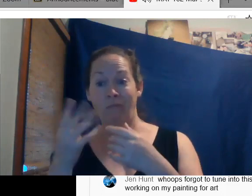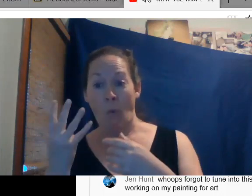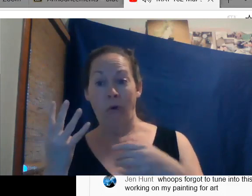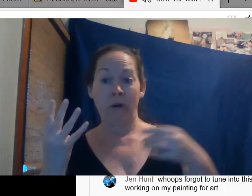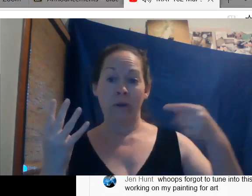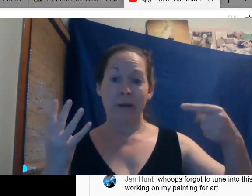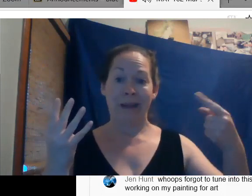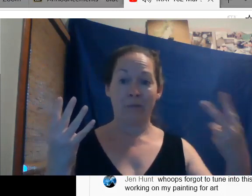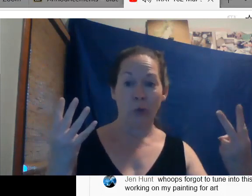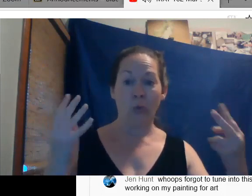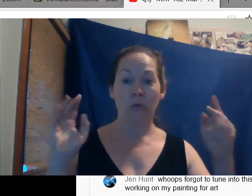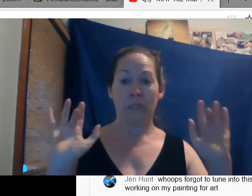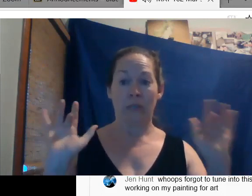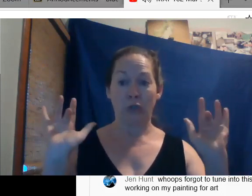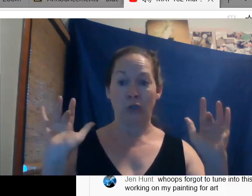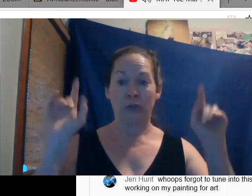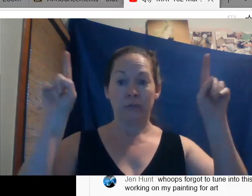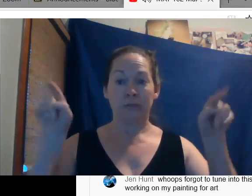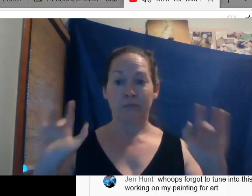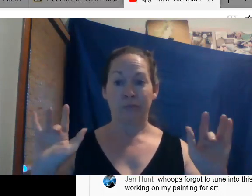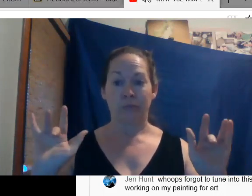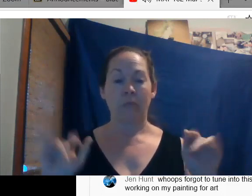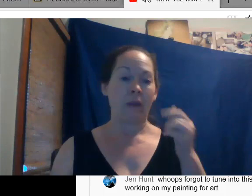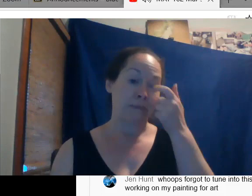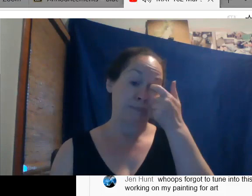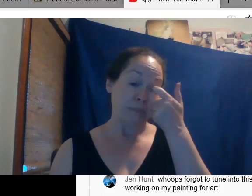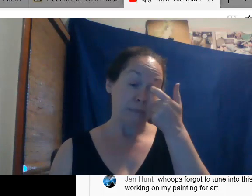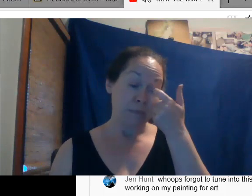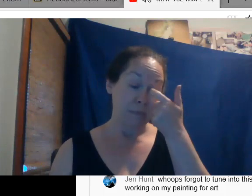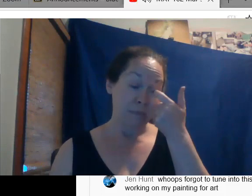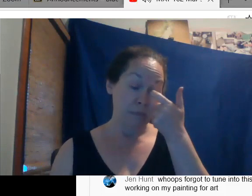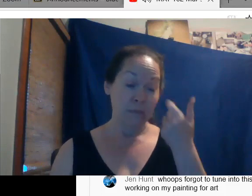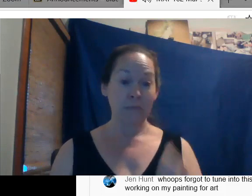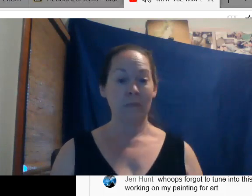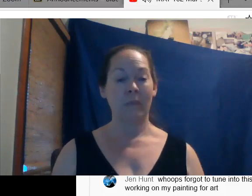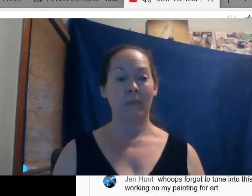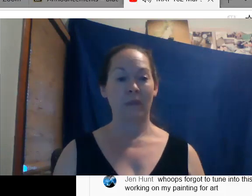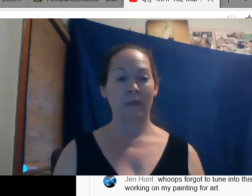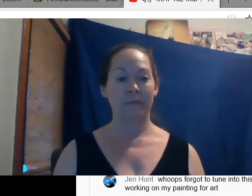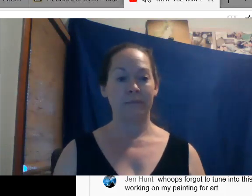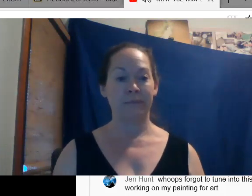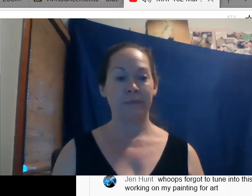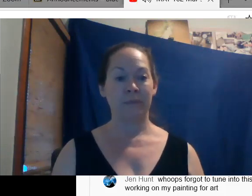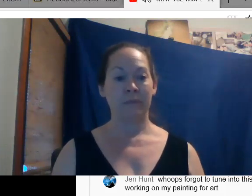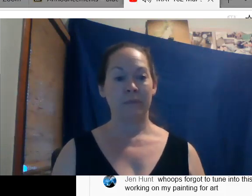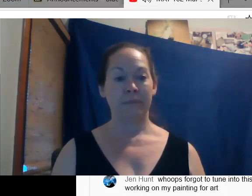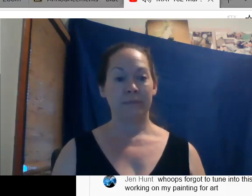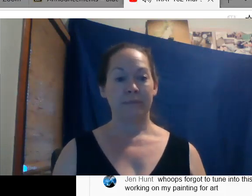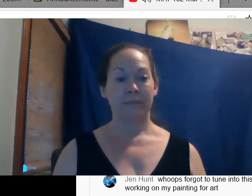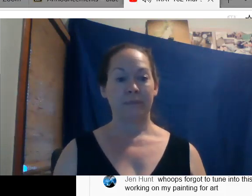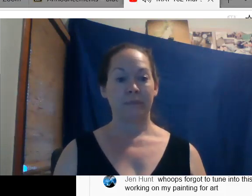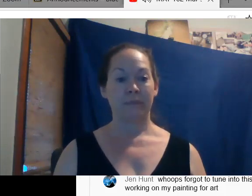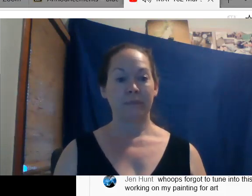4. Well, crossing the x-axis meant that f of x equals 0.